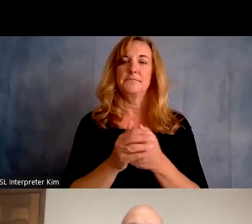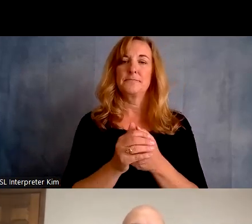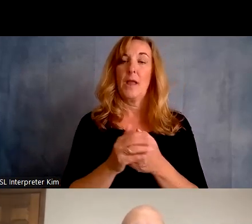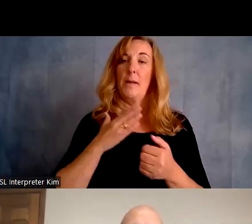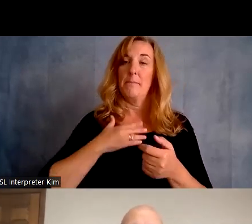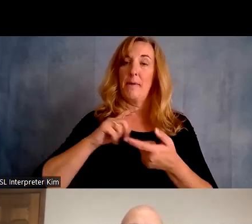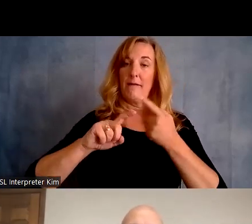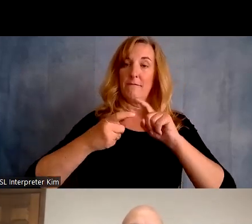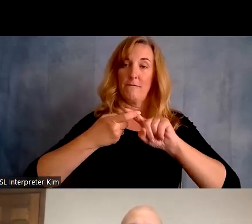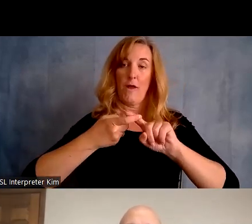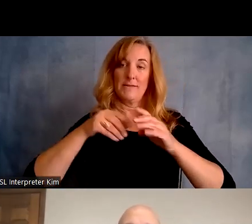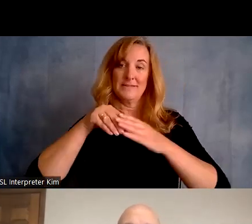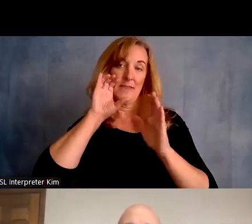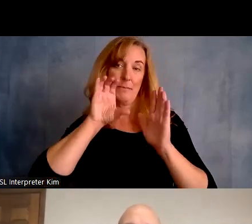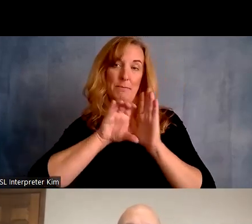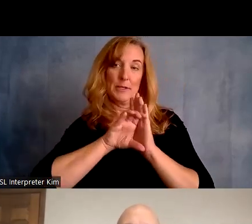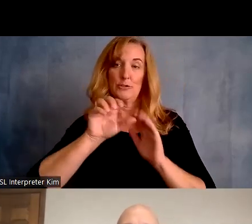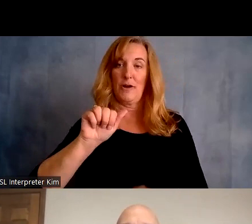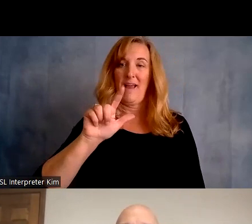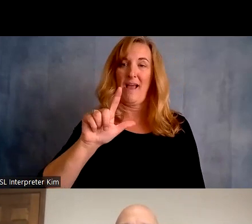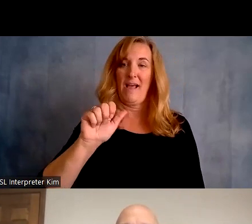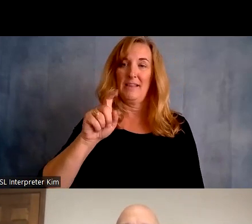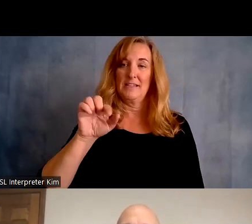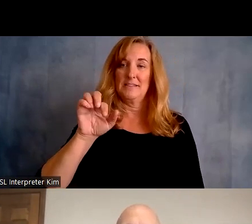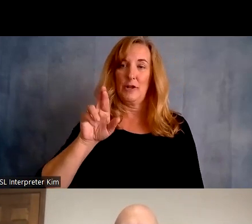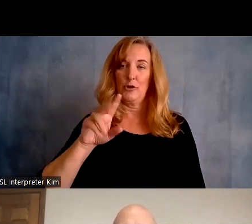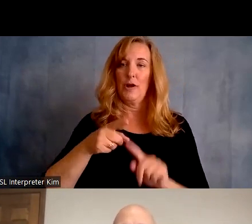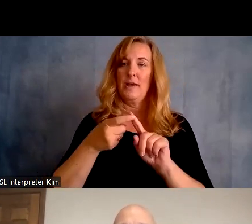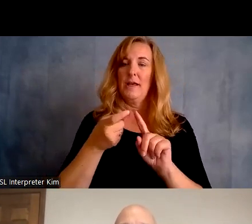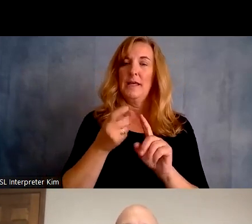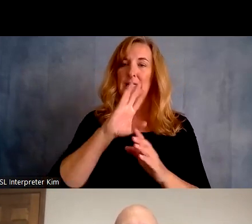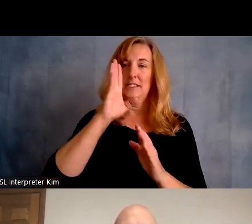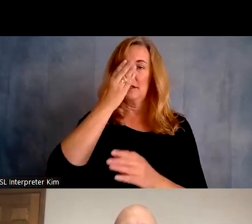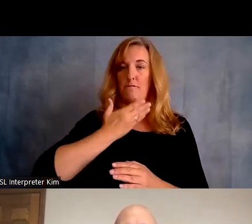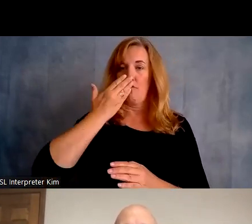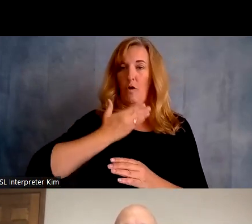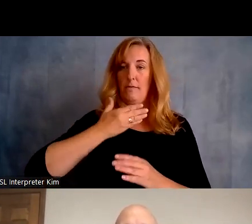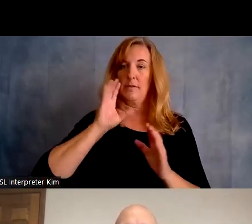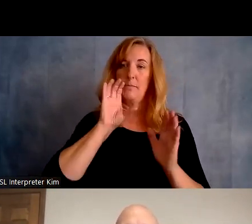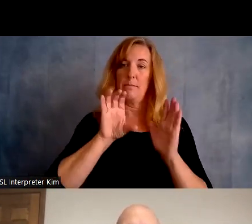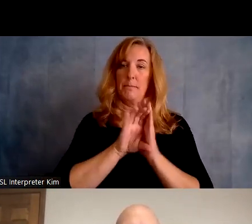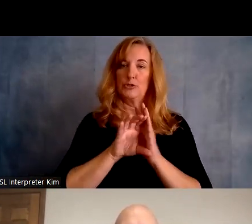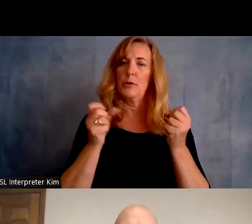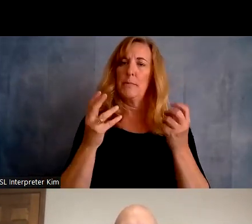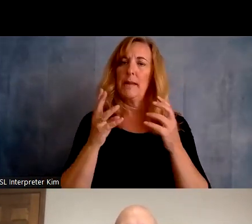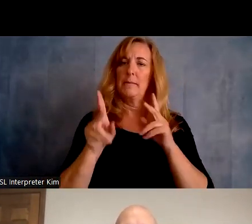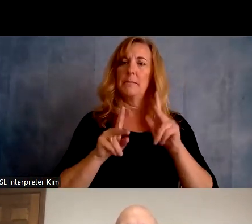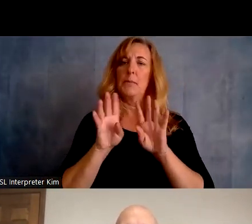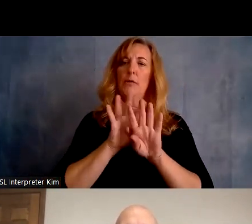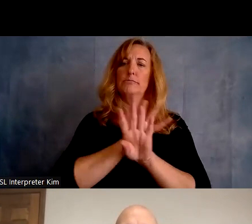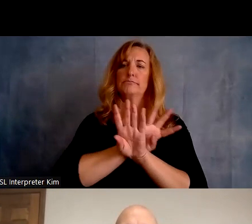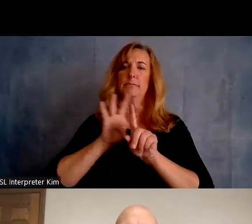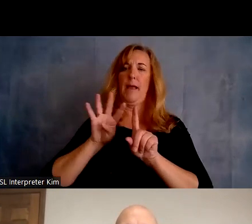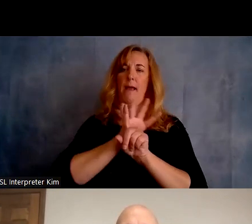mine, Alexander. He is front and center in the picture, and there are a number of people behind him.